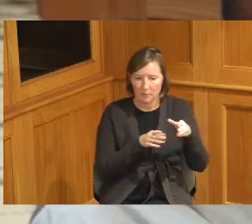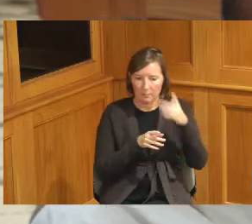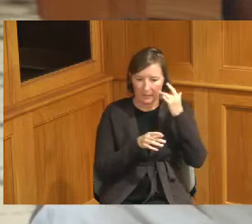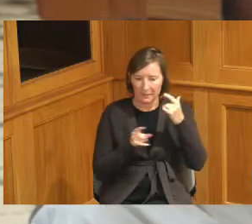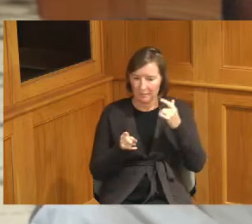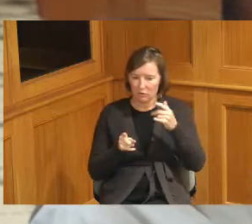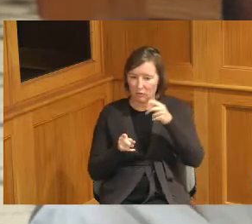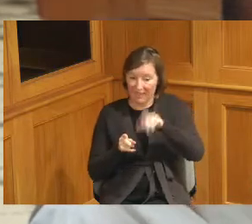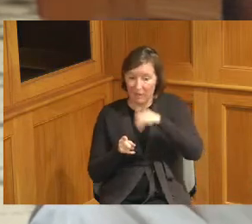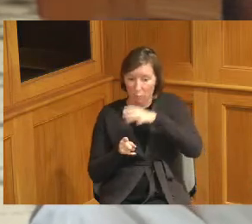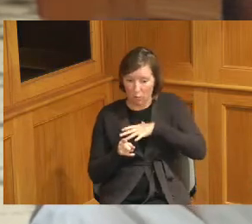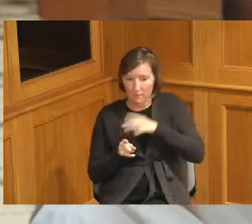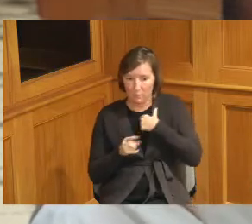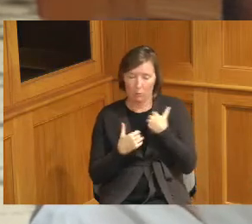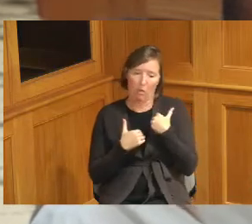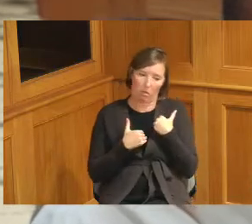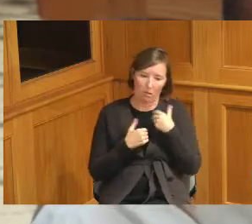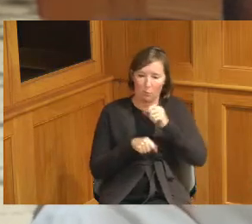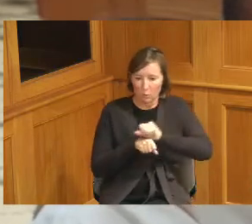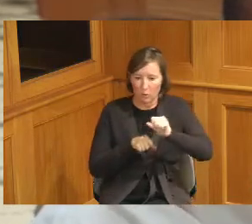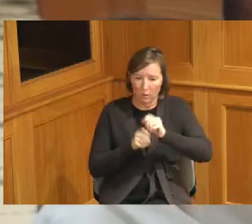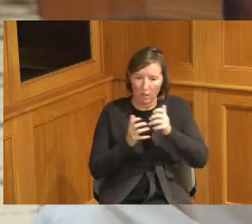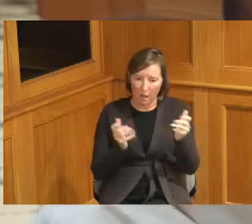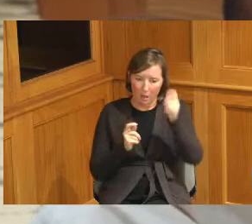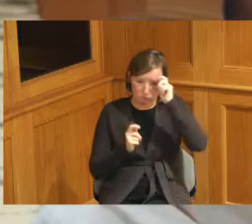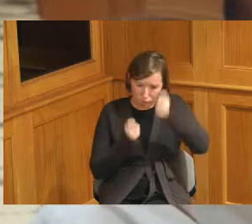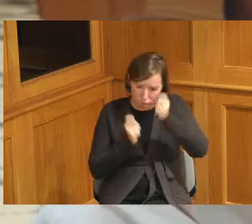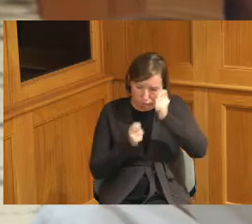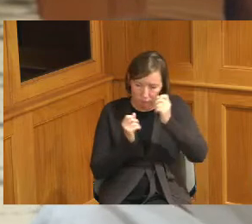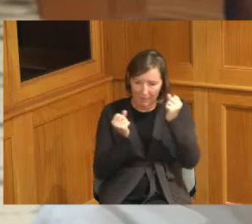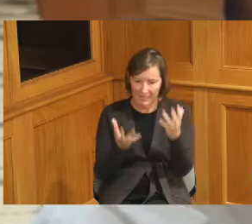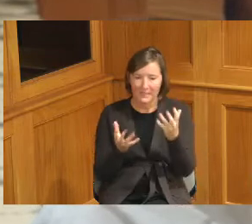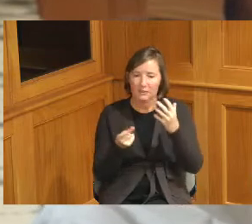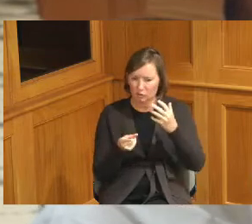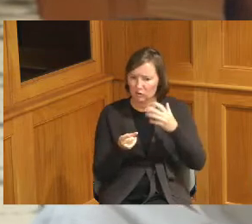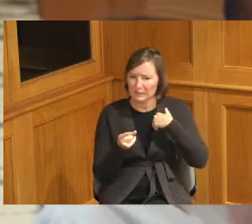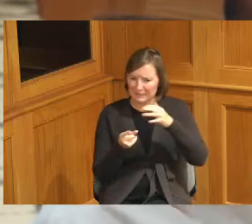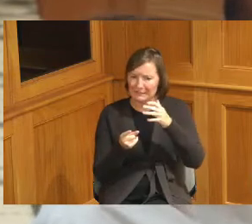she's Yes. doing unemployment compensation. Yeah, okay, Corey's awesome.